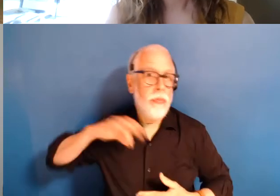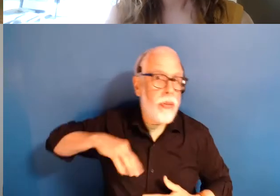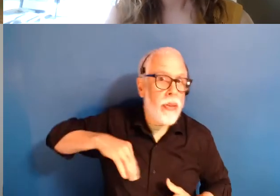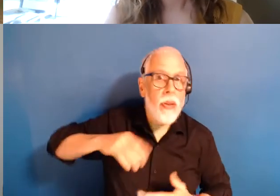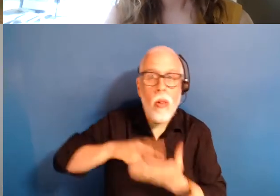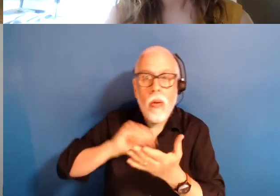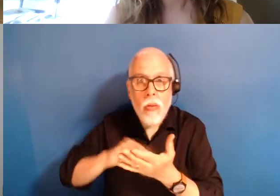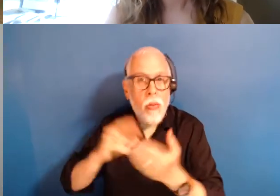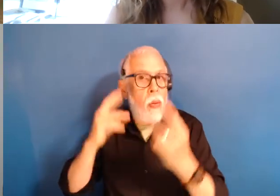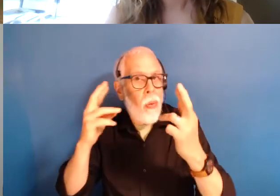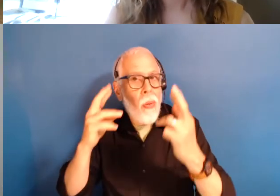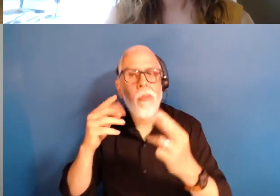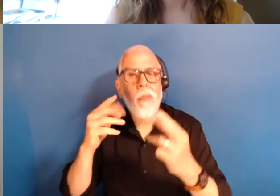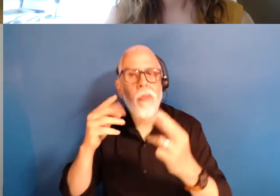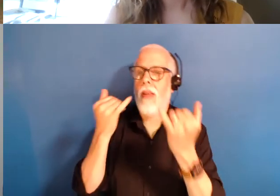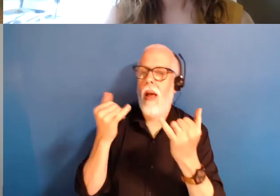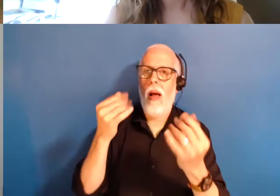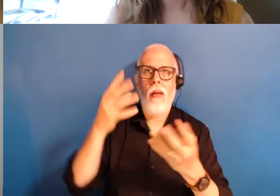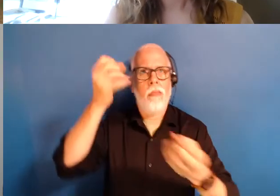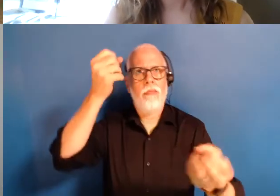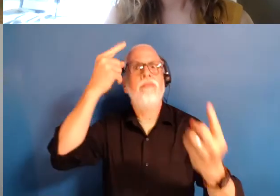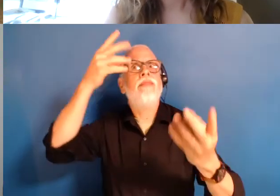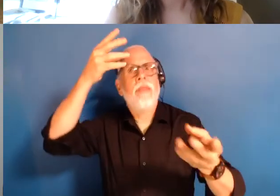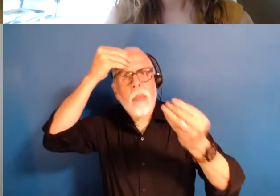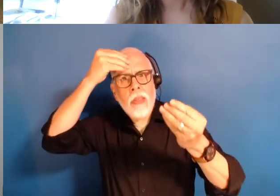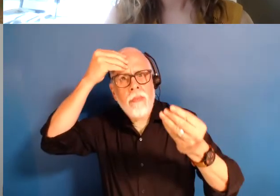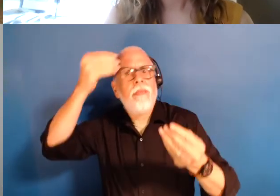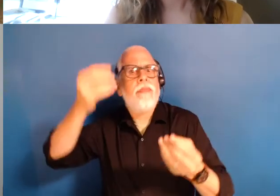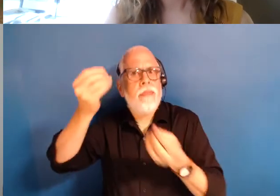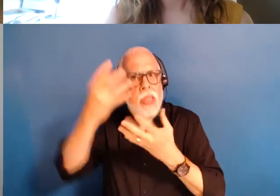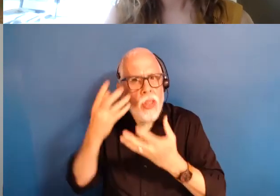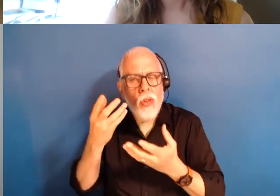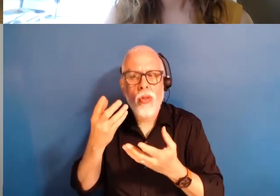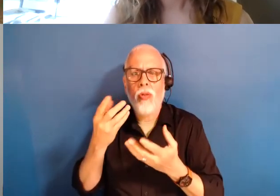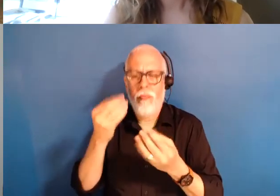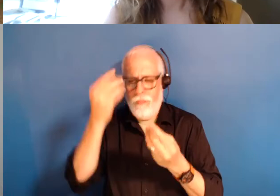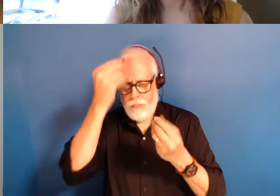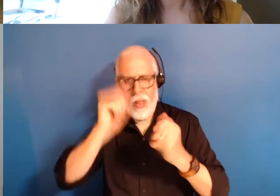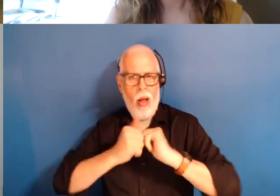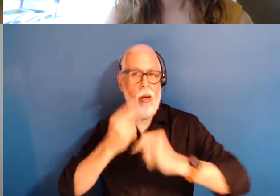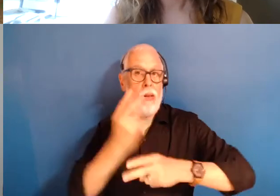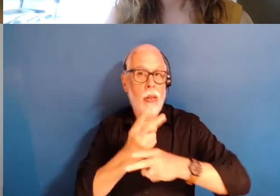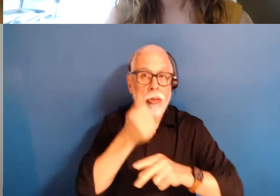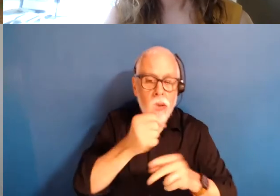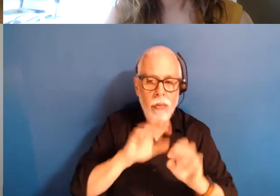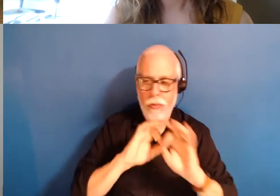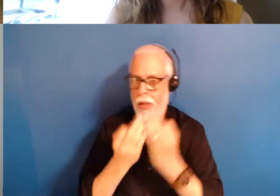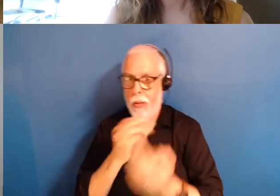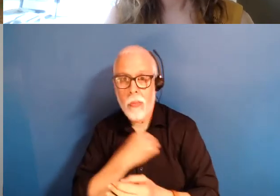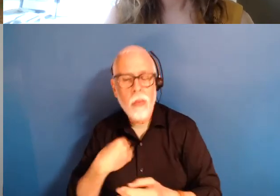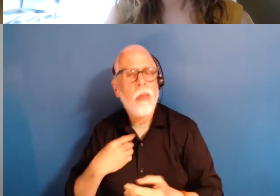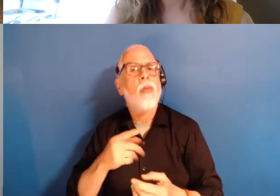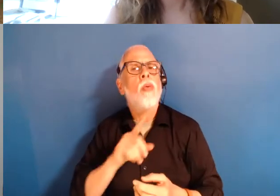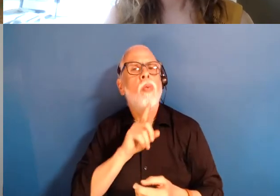and that you now have the information you need to take the best care of you and your family members. And